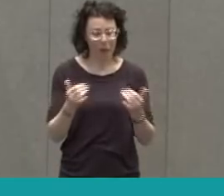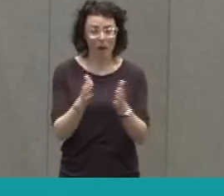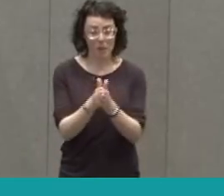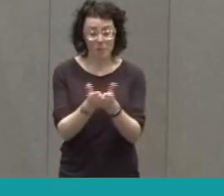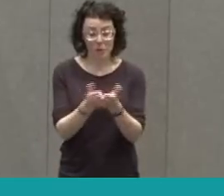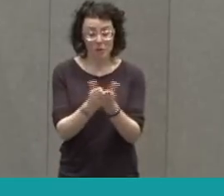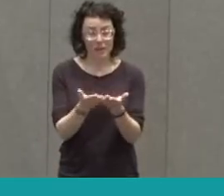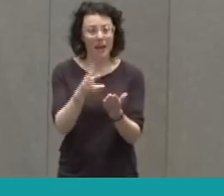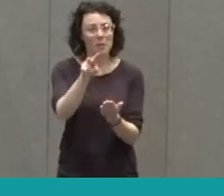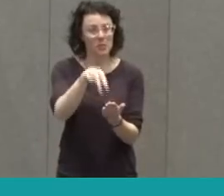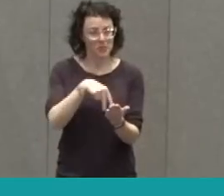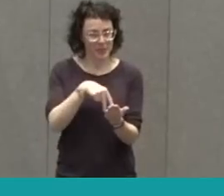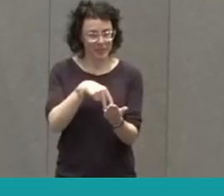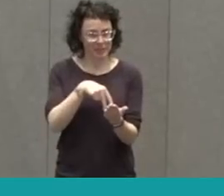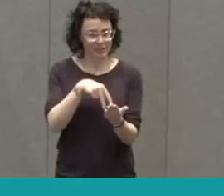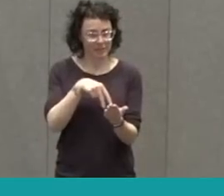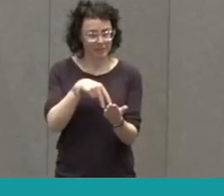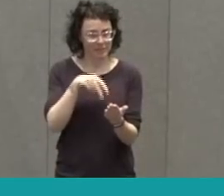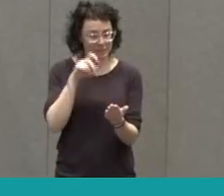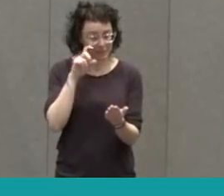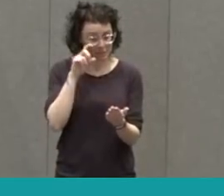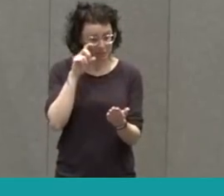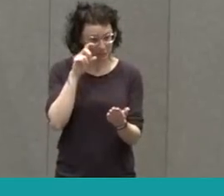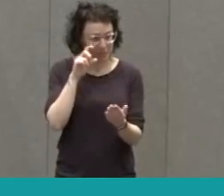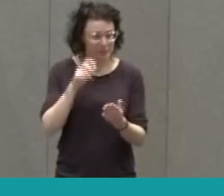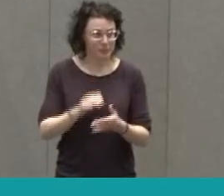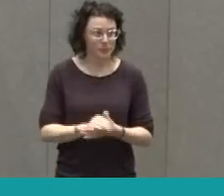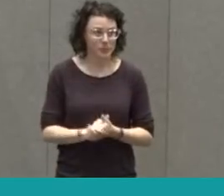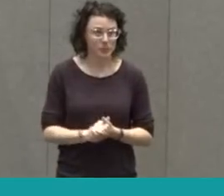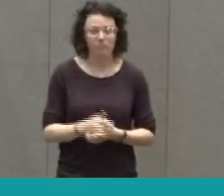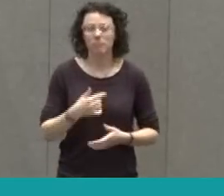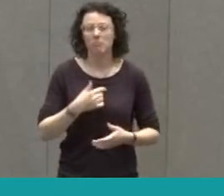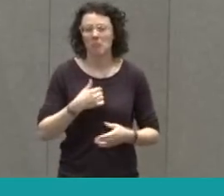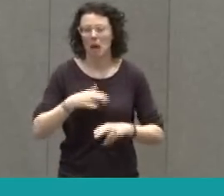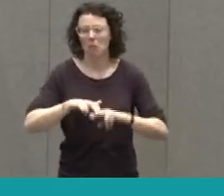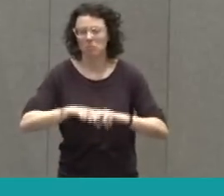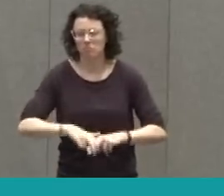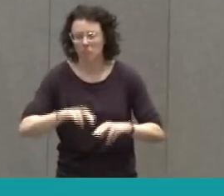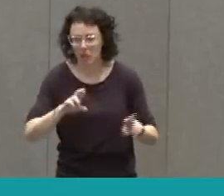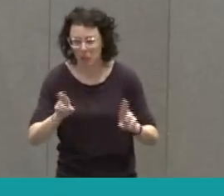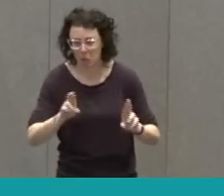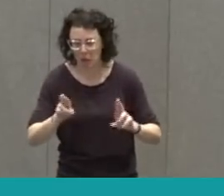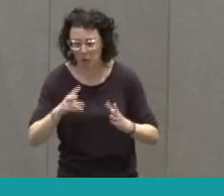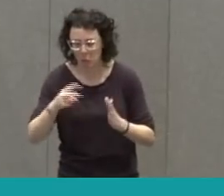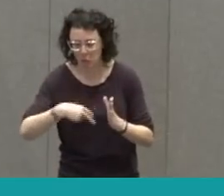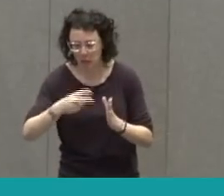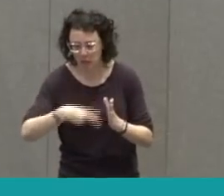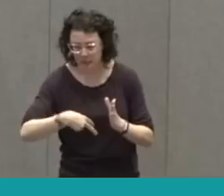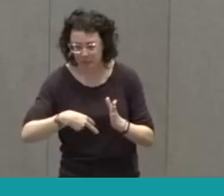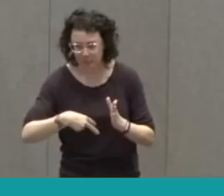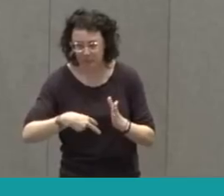I would like you guys to be thinking about, so let me go get ready for this actually.